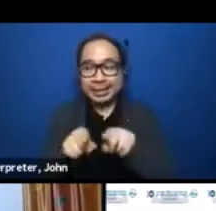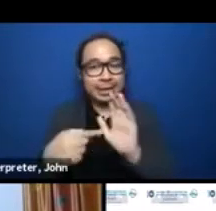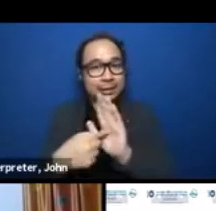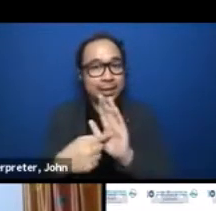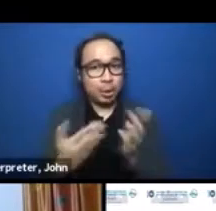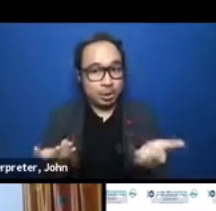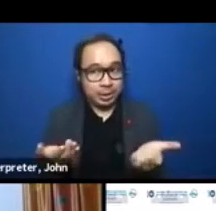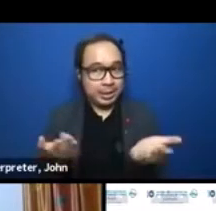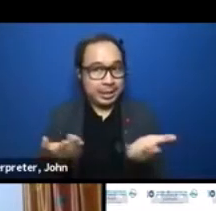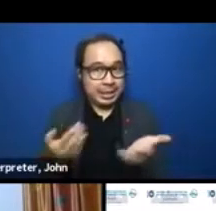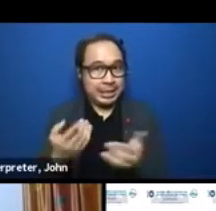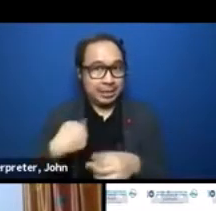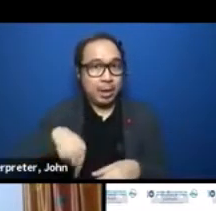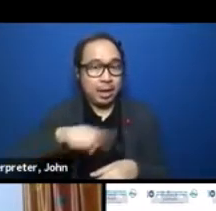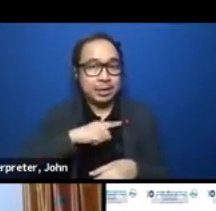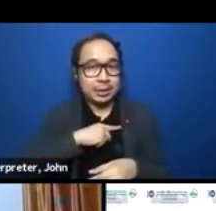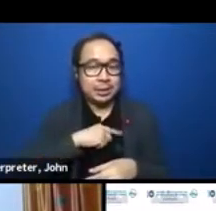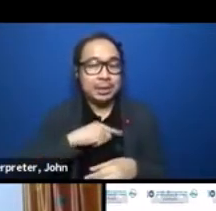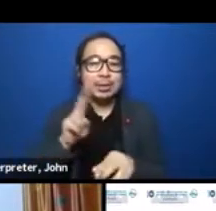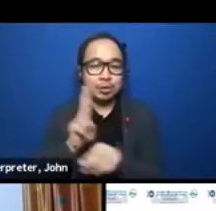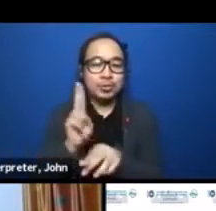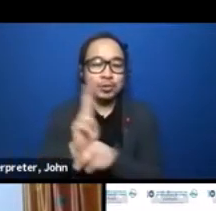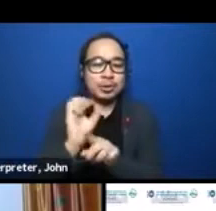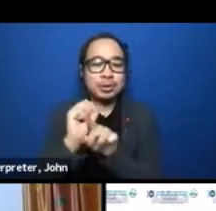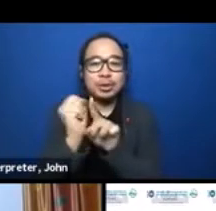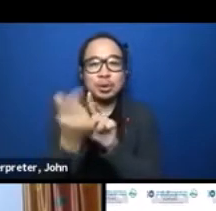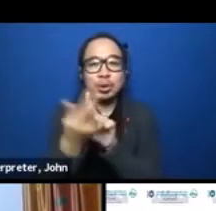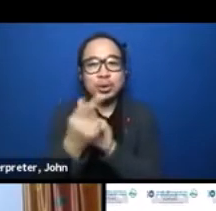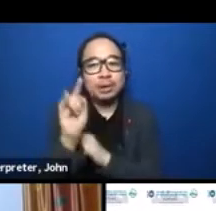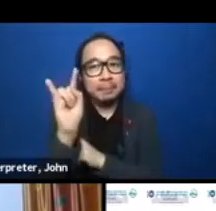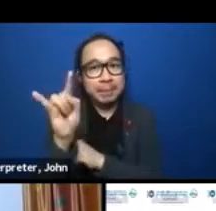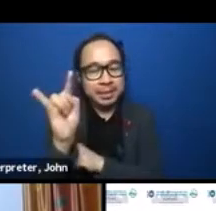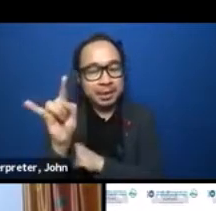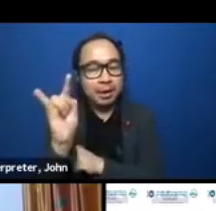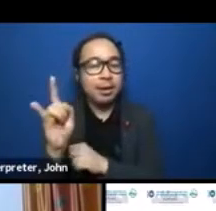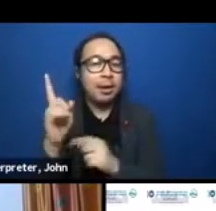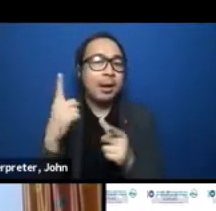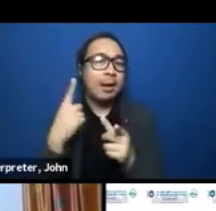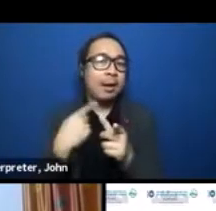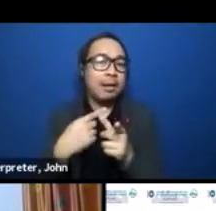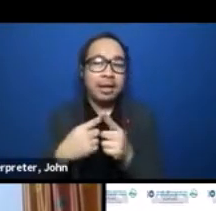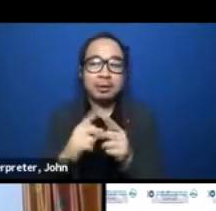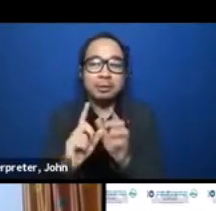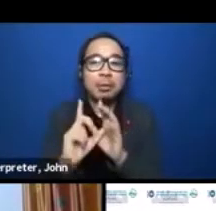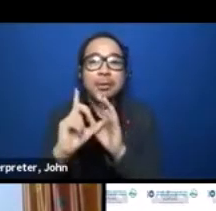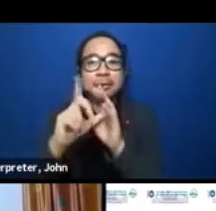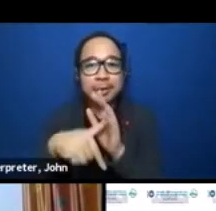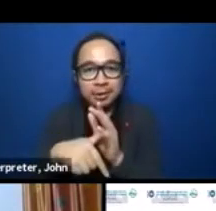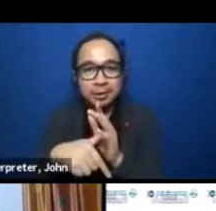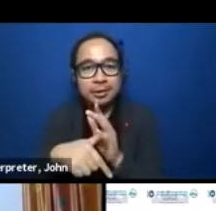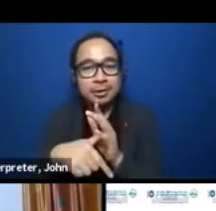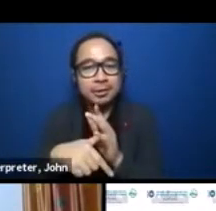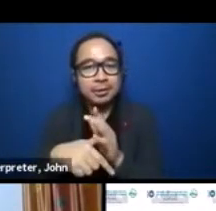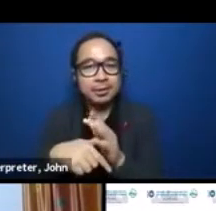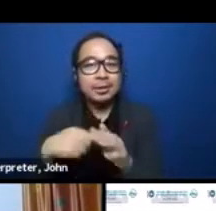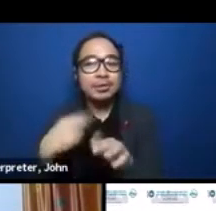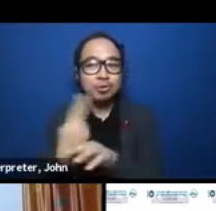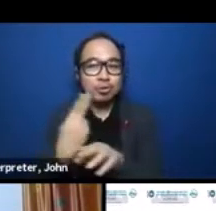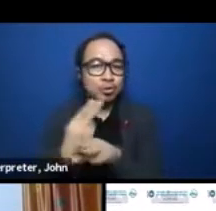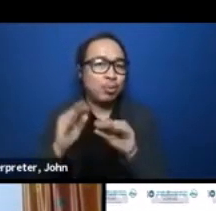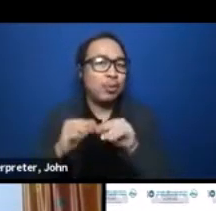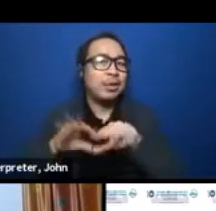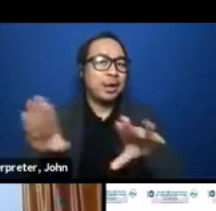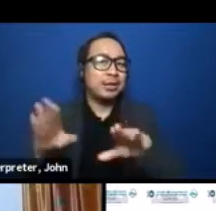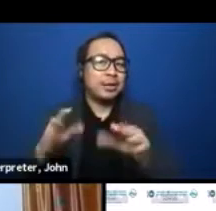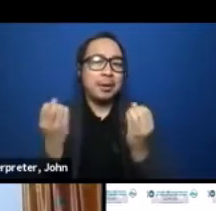use that social media, and then we came in late to use such kind of things. And then so many of